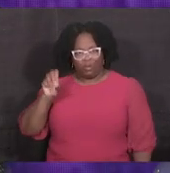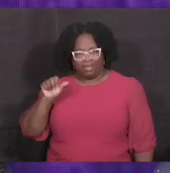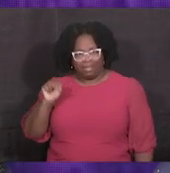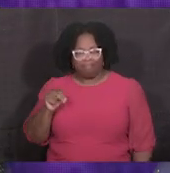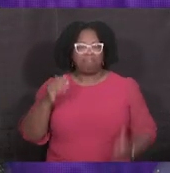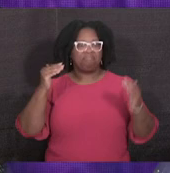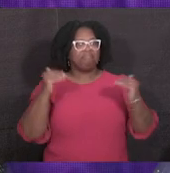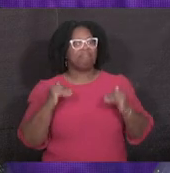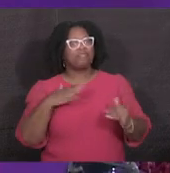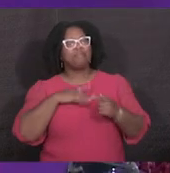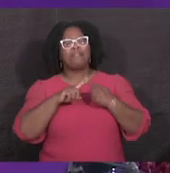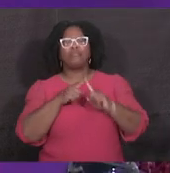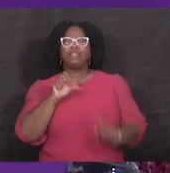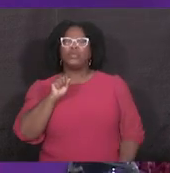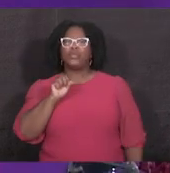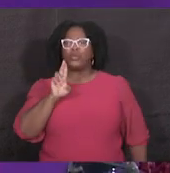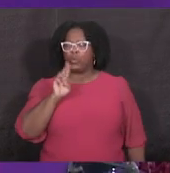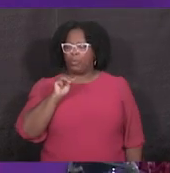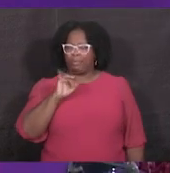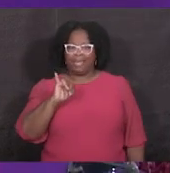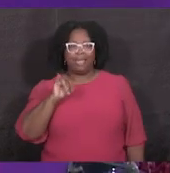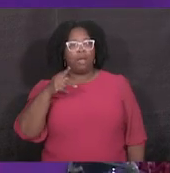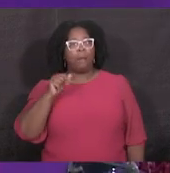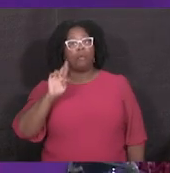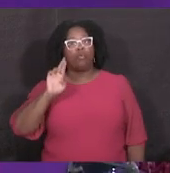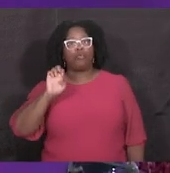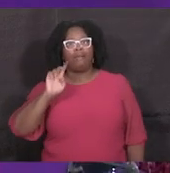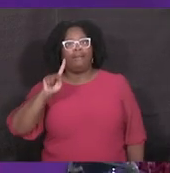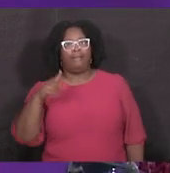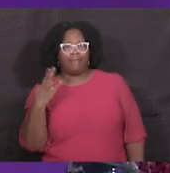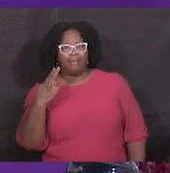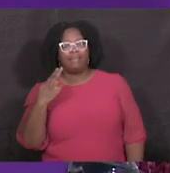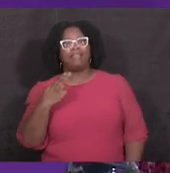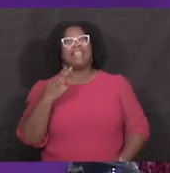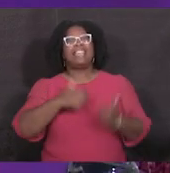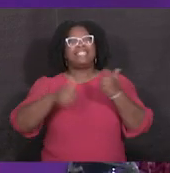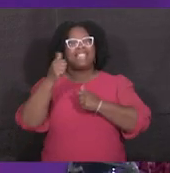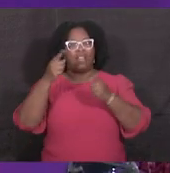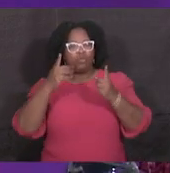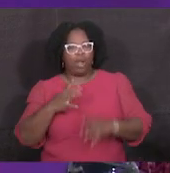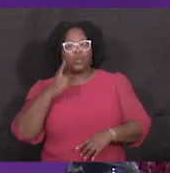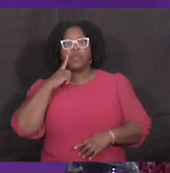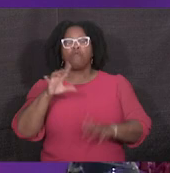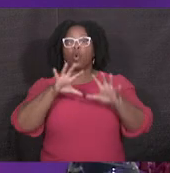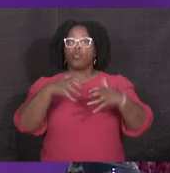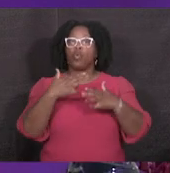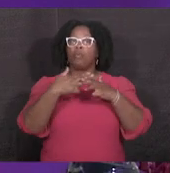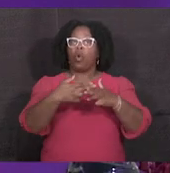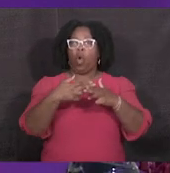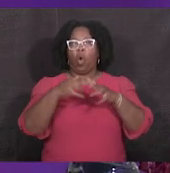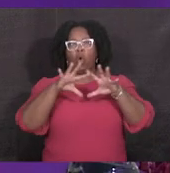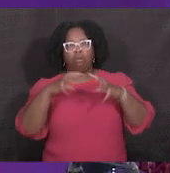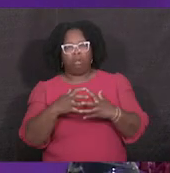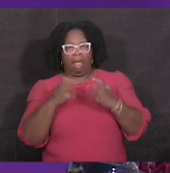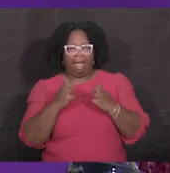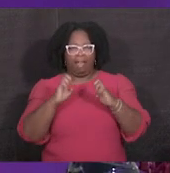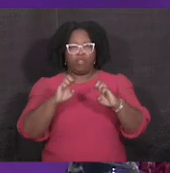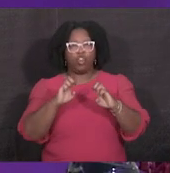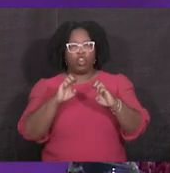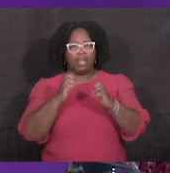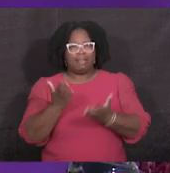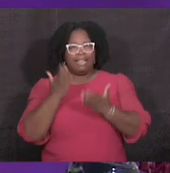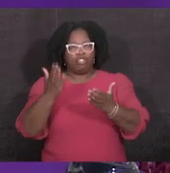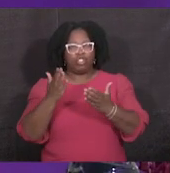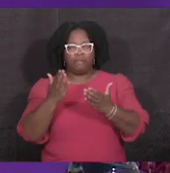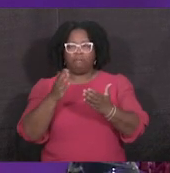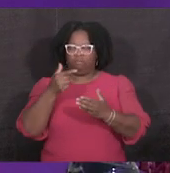friend Sumi Parekh. She's the executive director for the Group Effort Initiative, which is an organization that was launched and is financed by